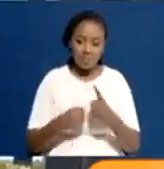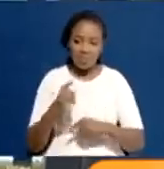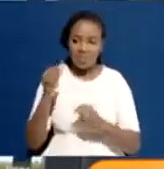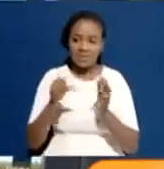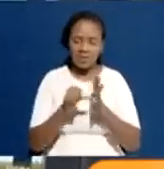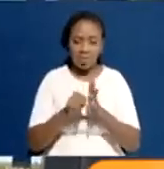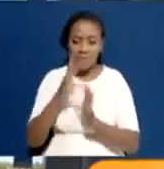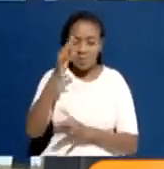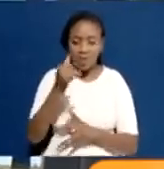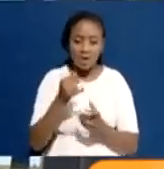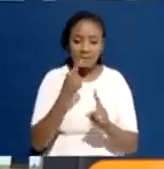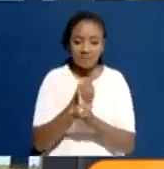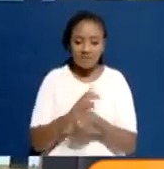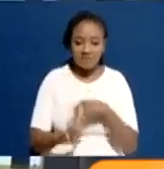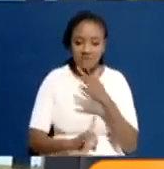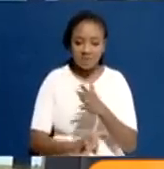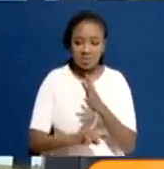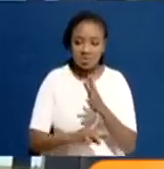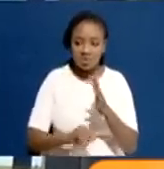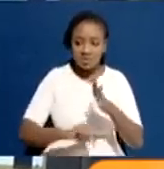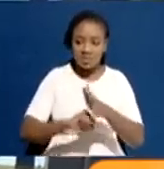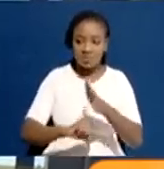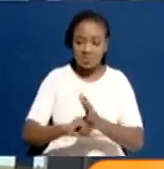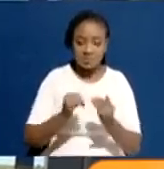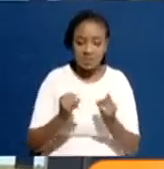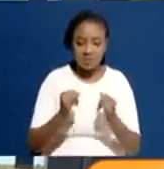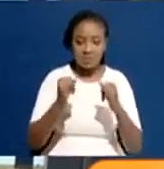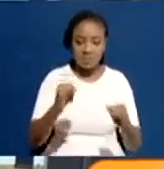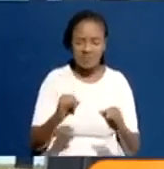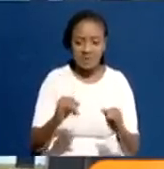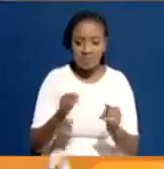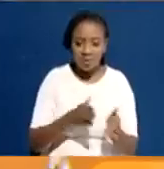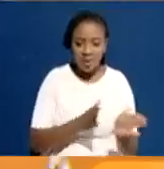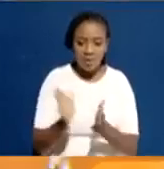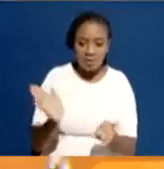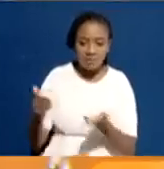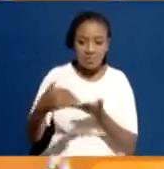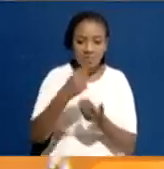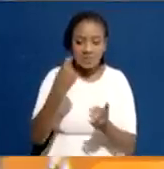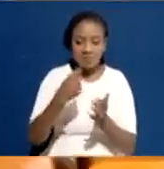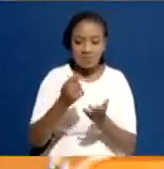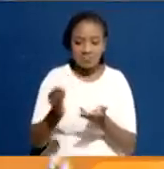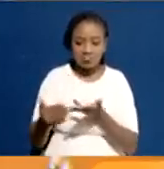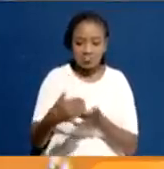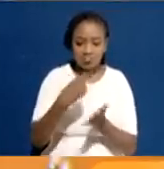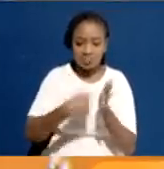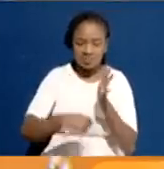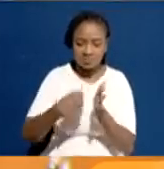drag in the adoption of technology to improve efficiency in tax collection.